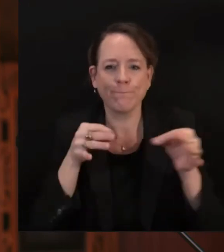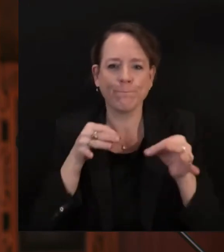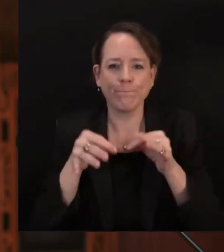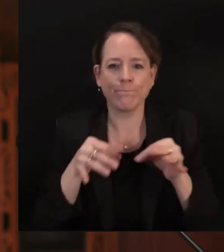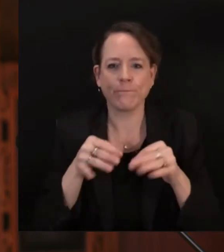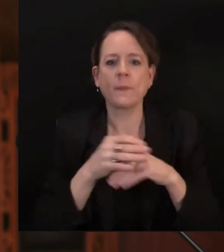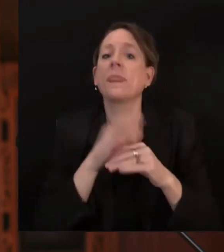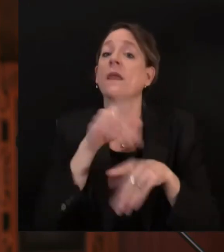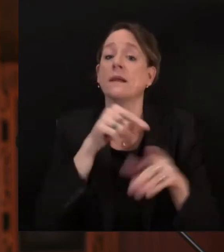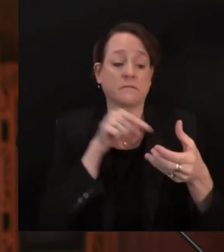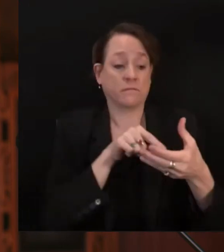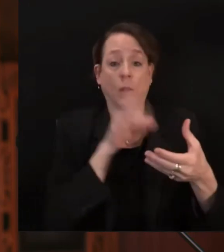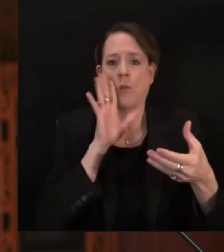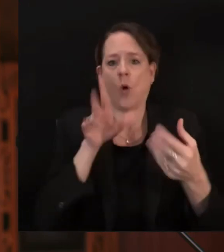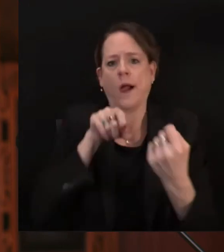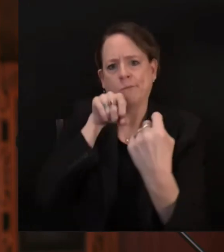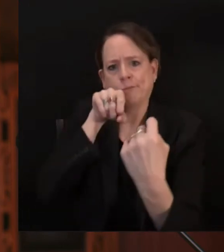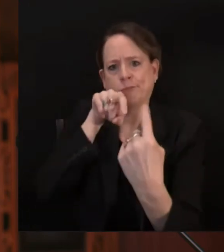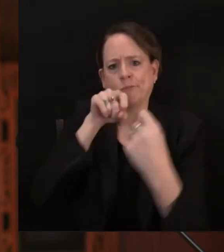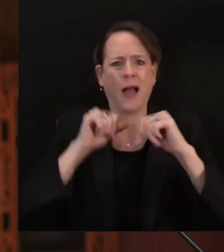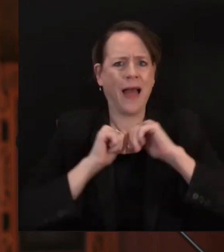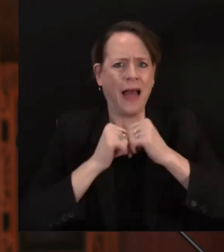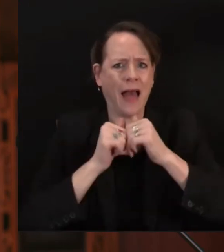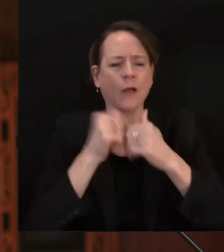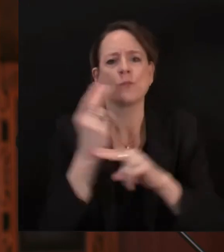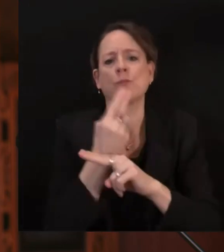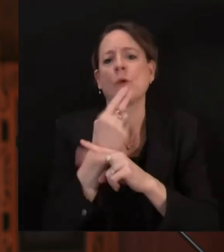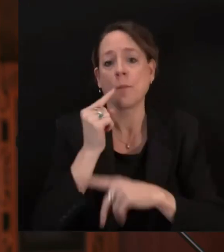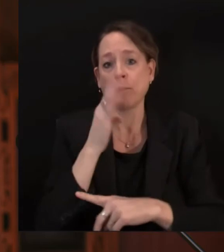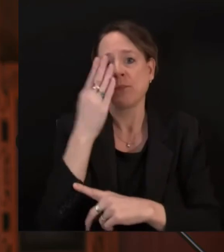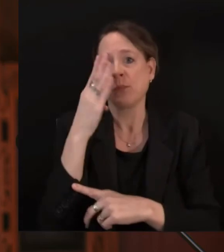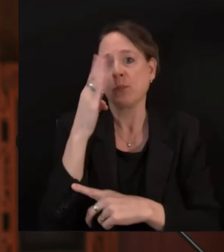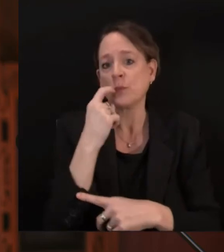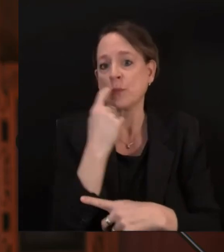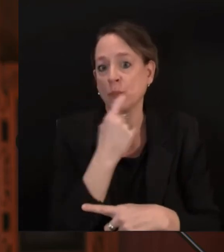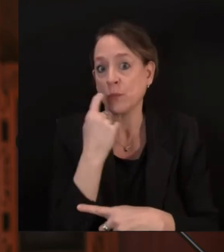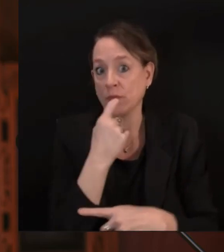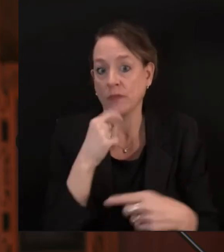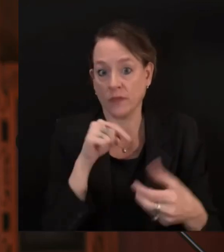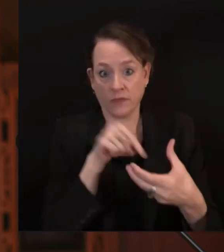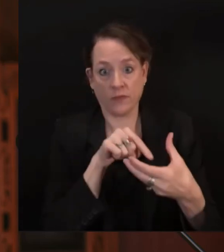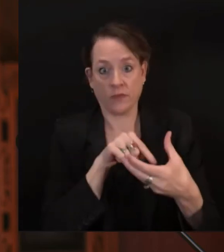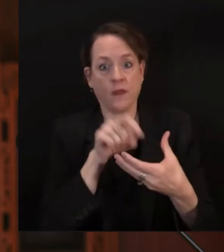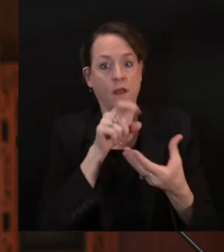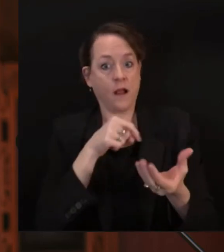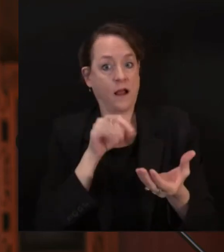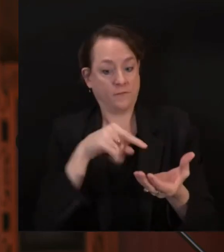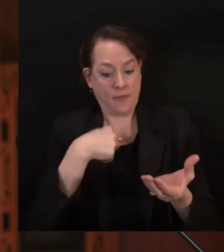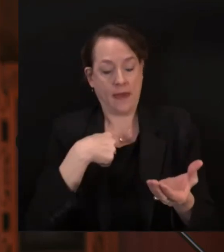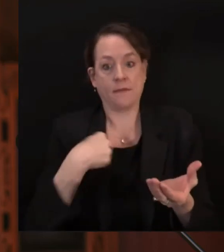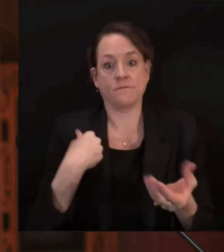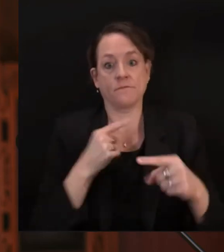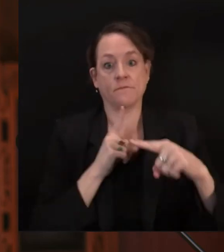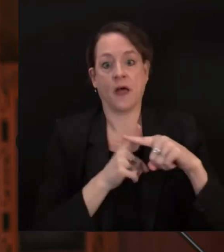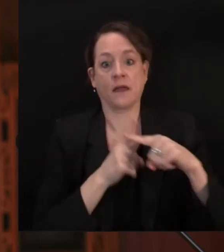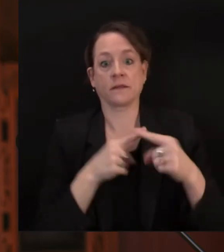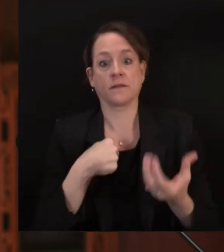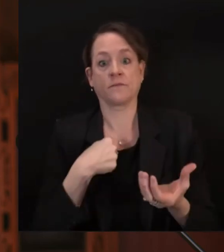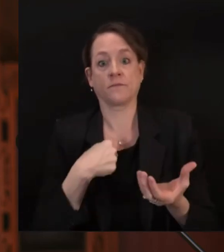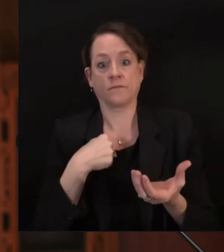If you receive a positive test for COVID-19 and you use the app, you'll receive a text message which will ask you to activate